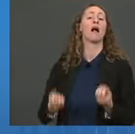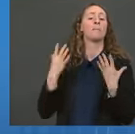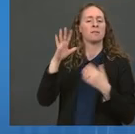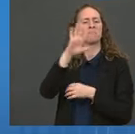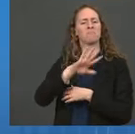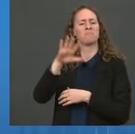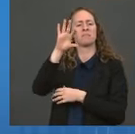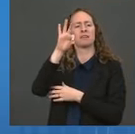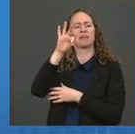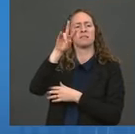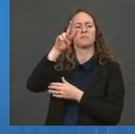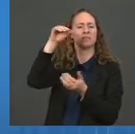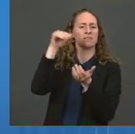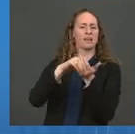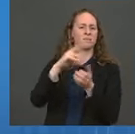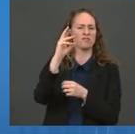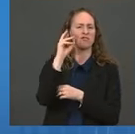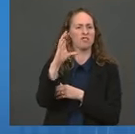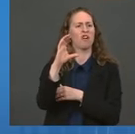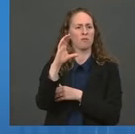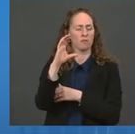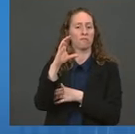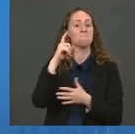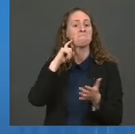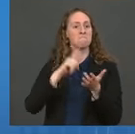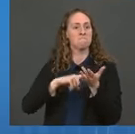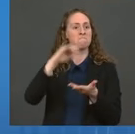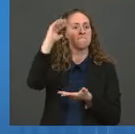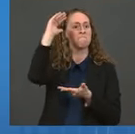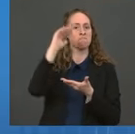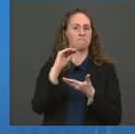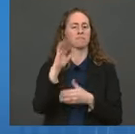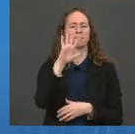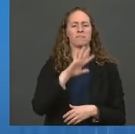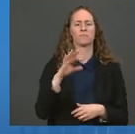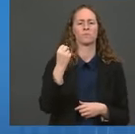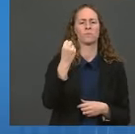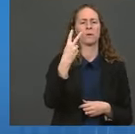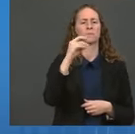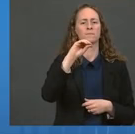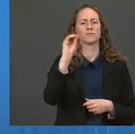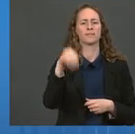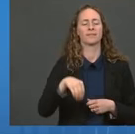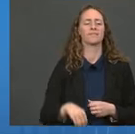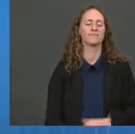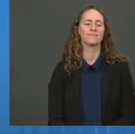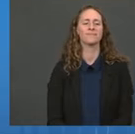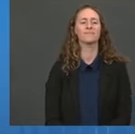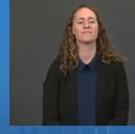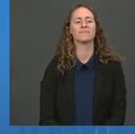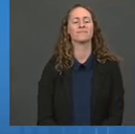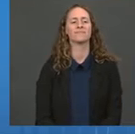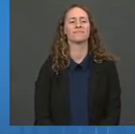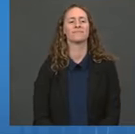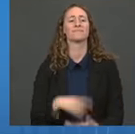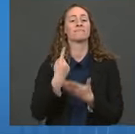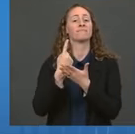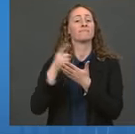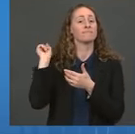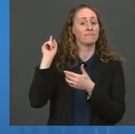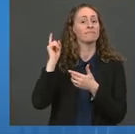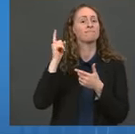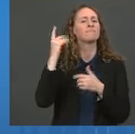day, which represents a decrease of about 12% over the previous week. Last week, our 7-day average of